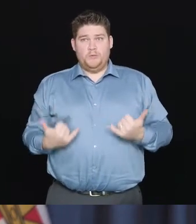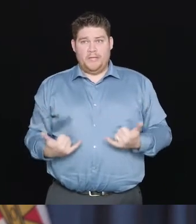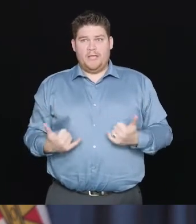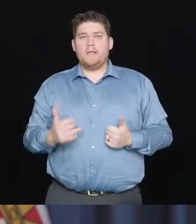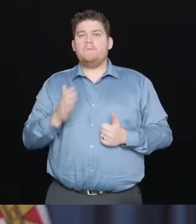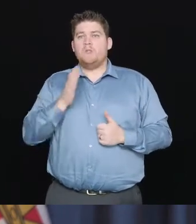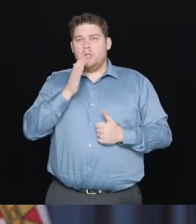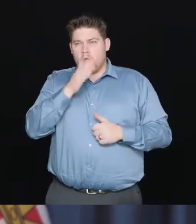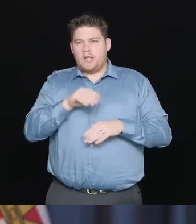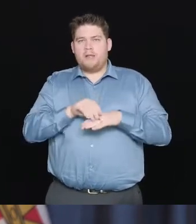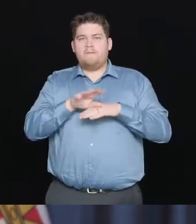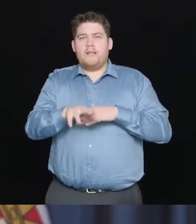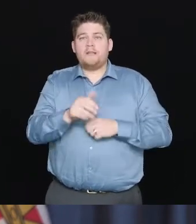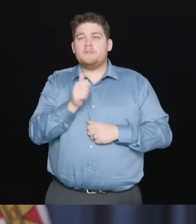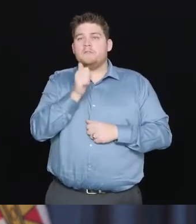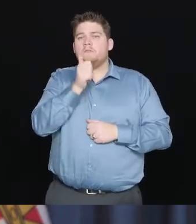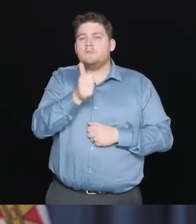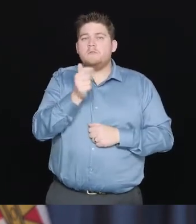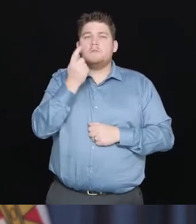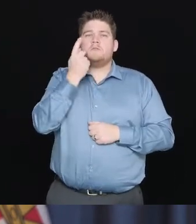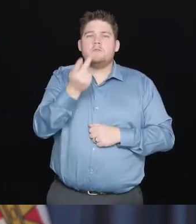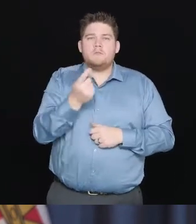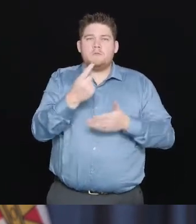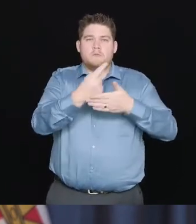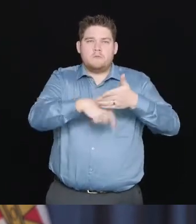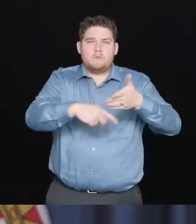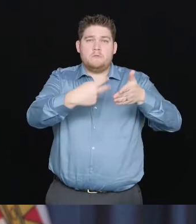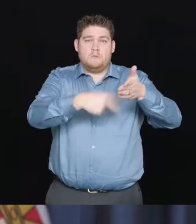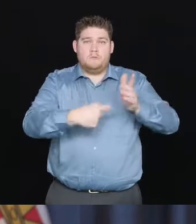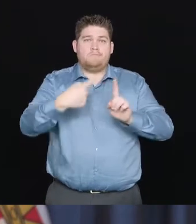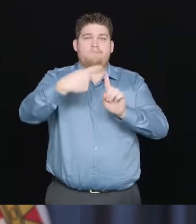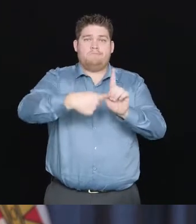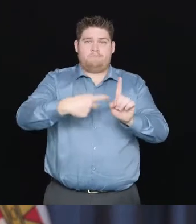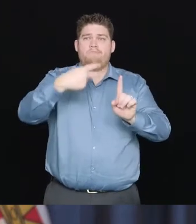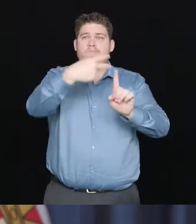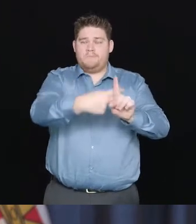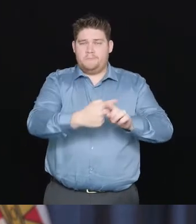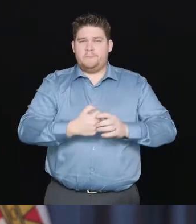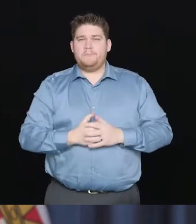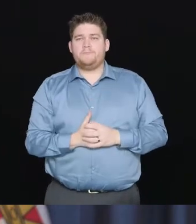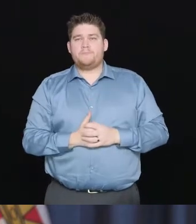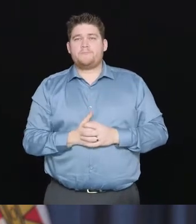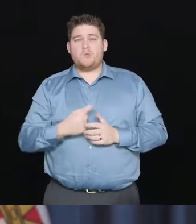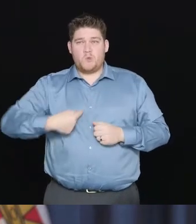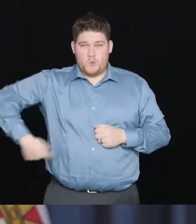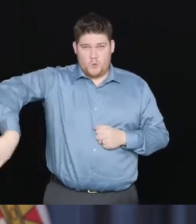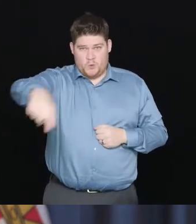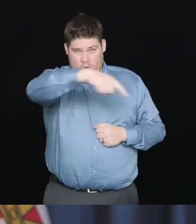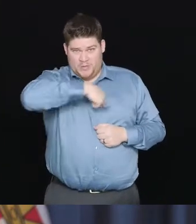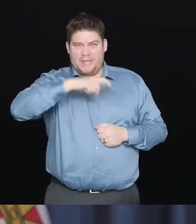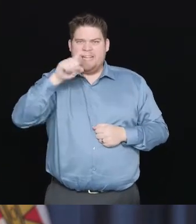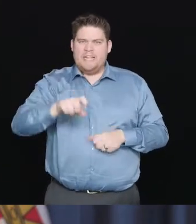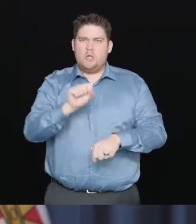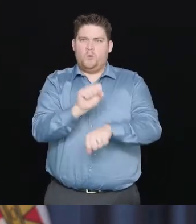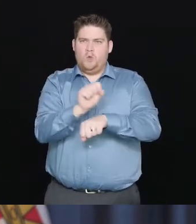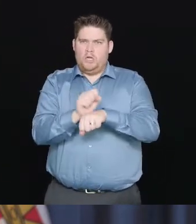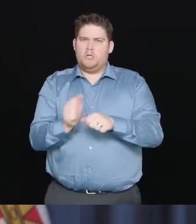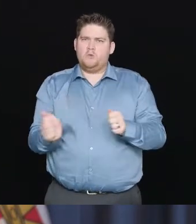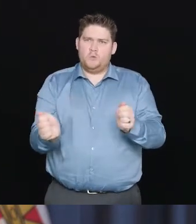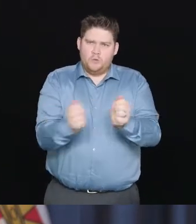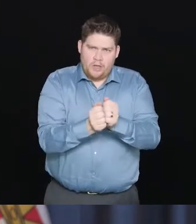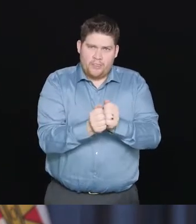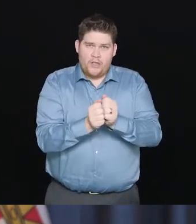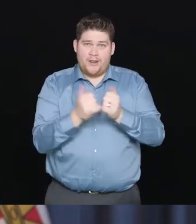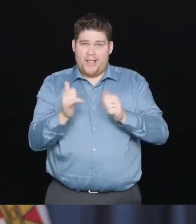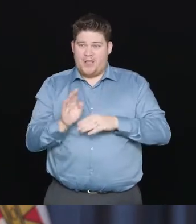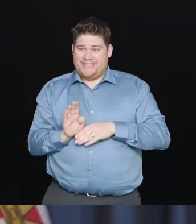the steps we need to bend the curve to ensure that all of us have the resources to deal with this really unprecedented in our lifetimes